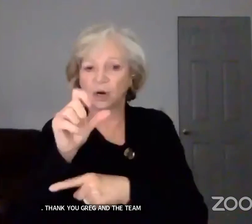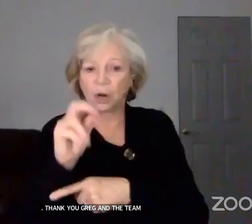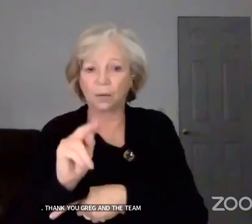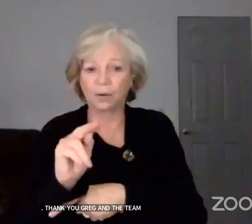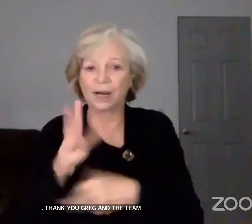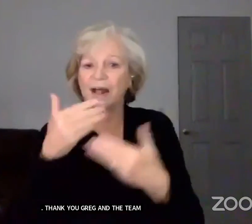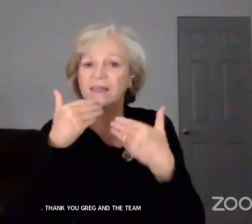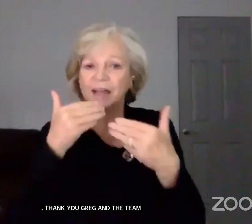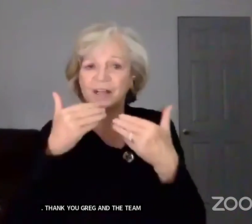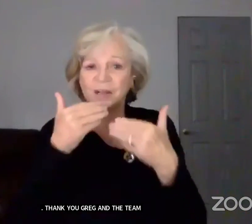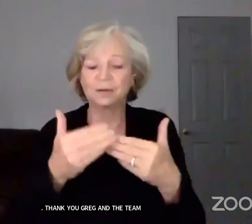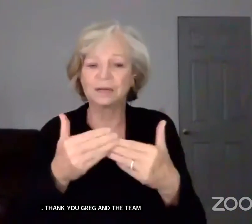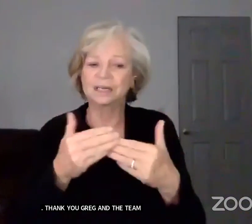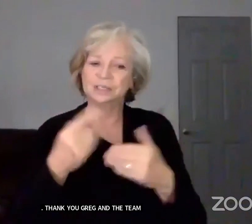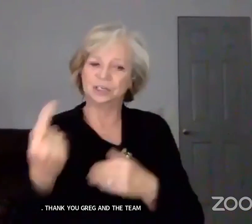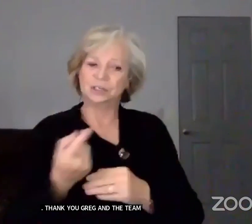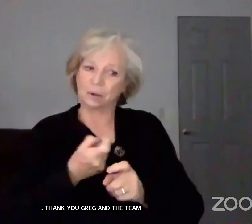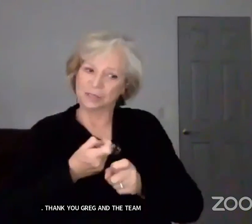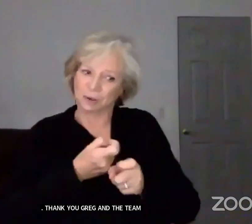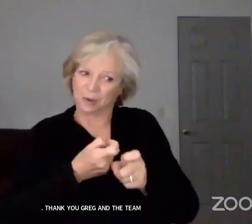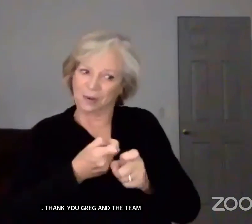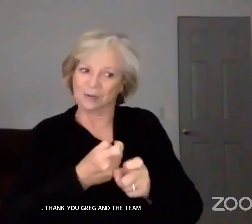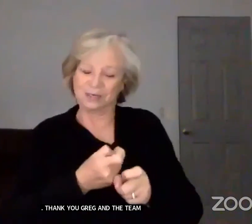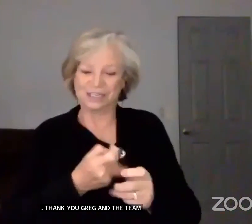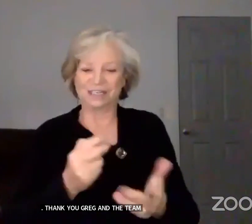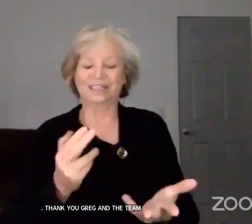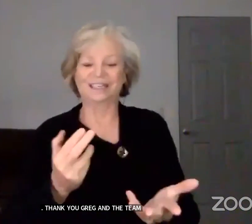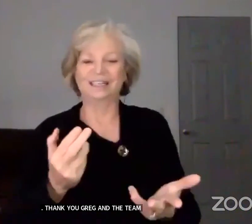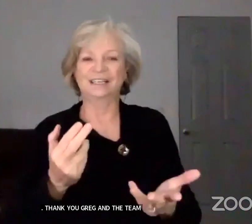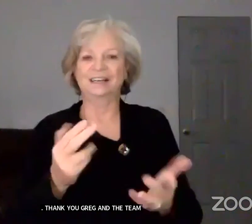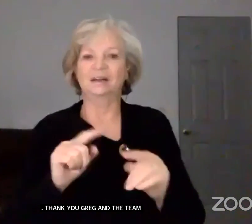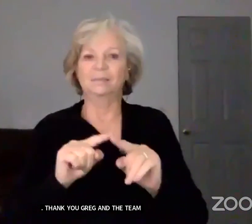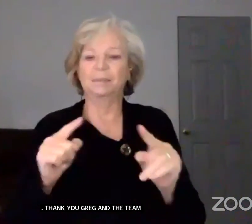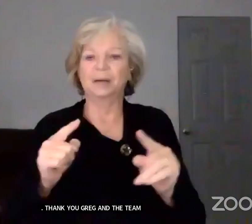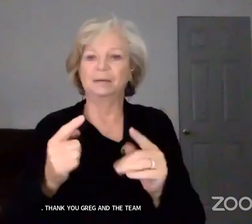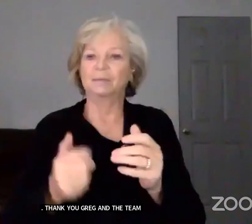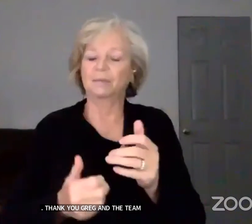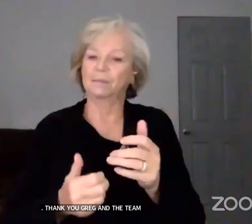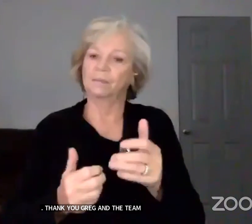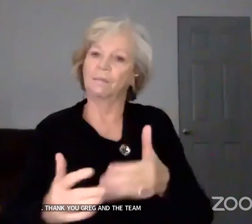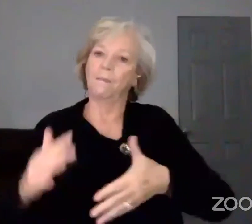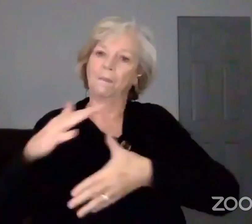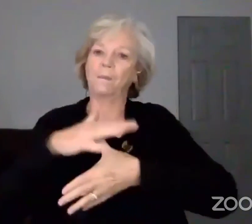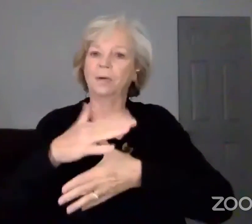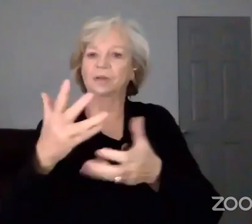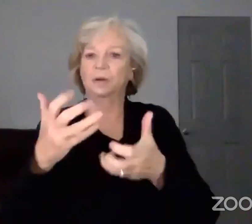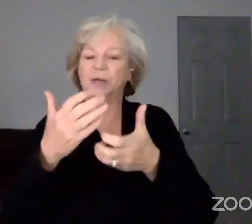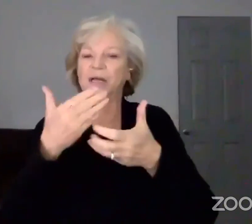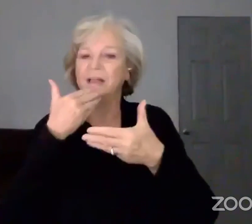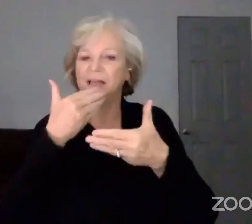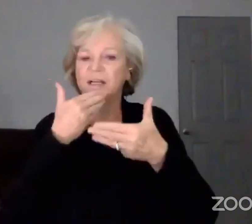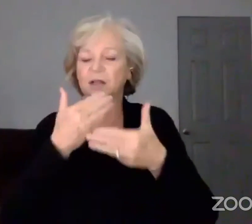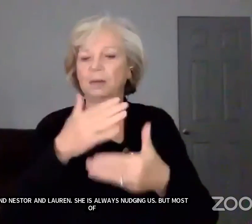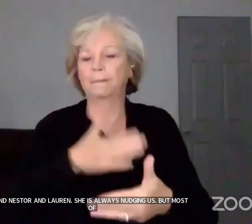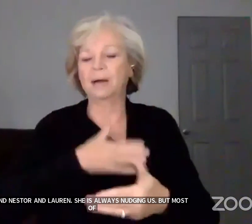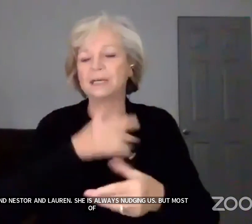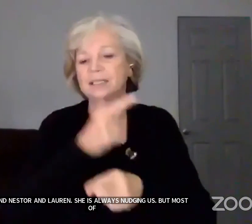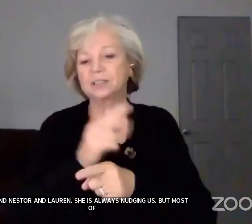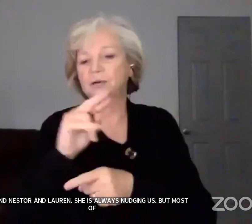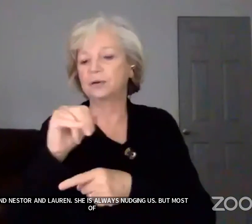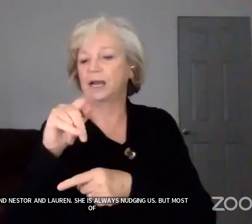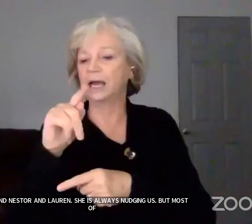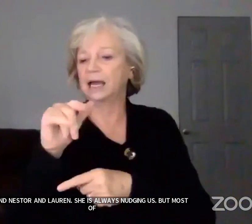always nudging us, and we say, but most of all, I just want to thank you, my sister Natalie.